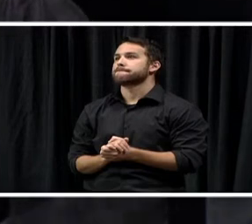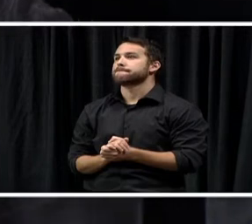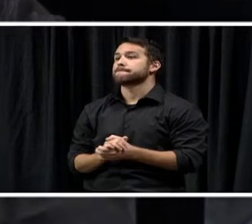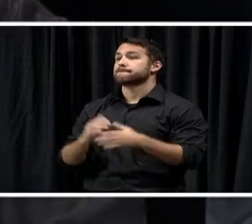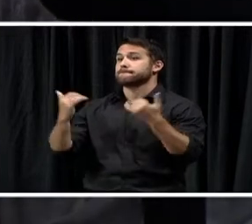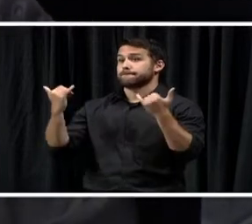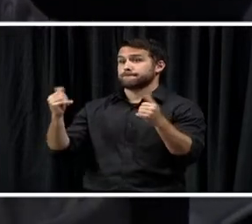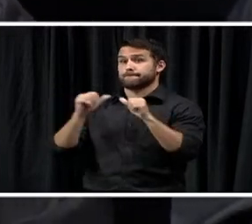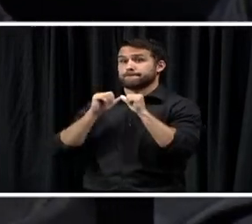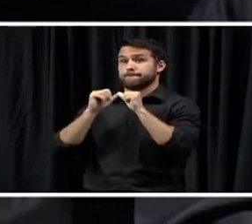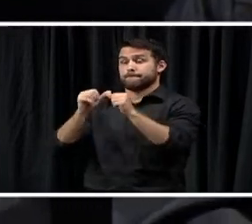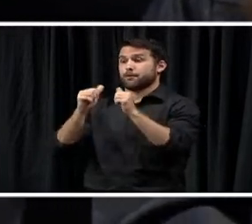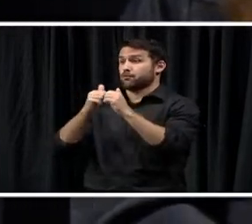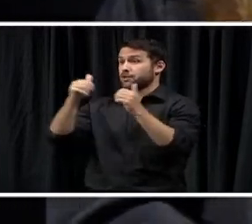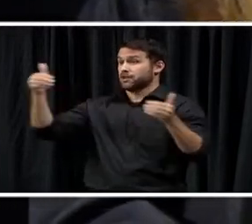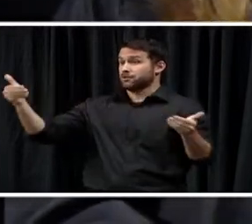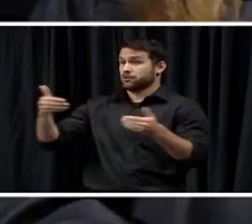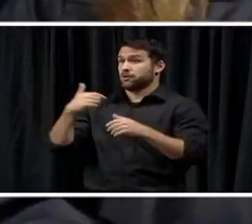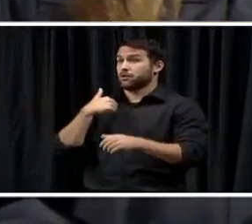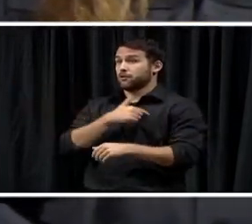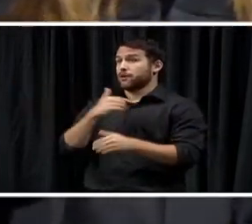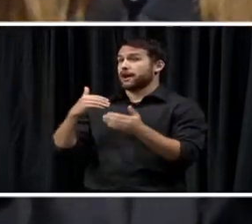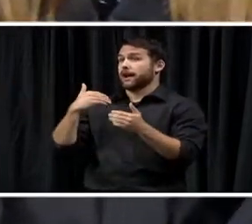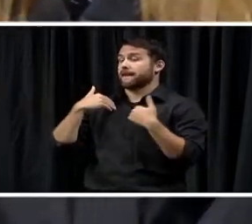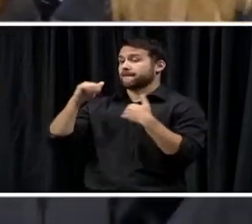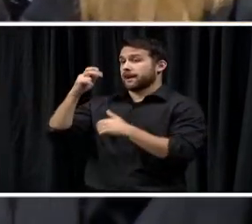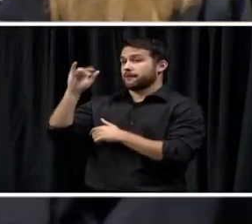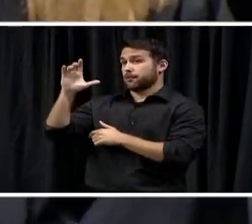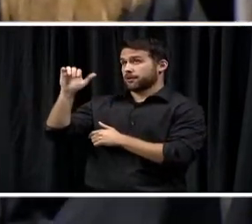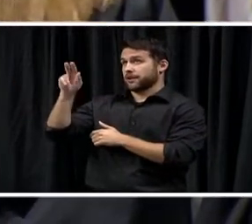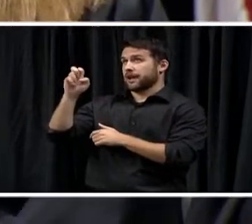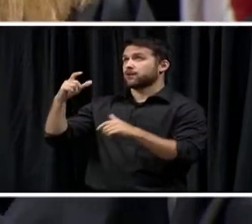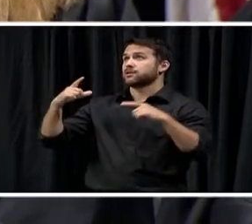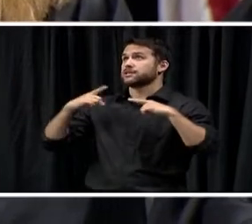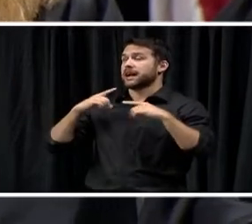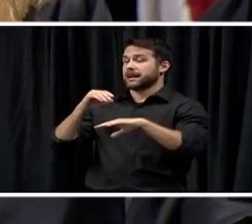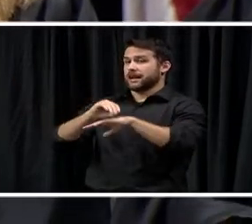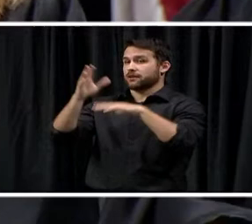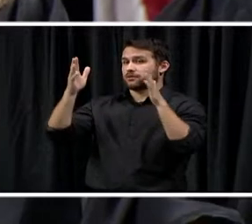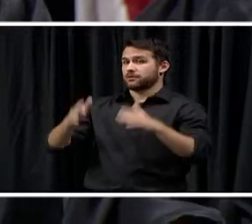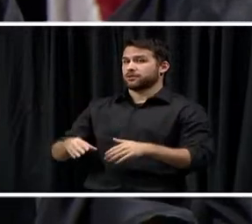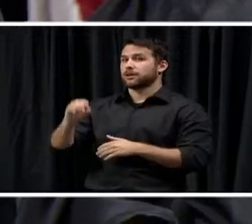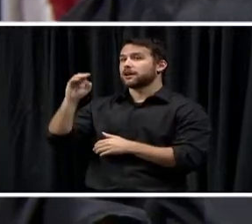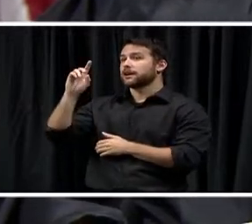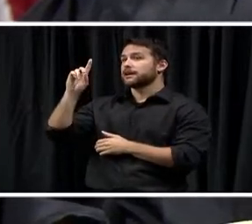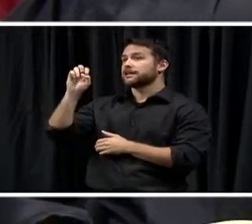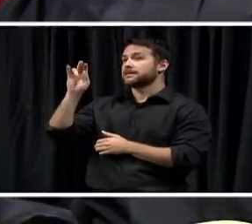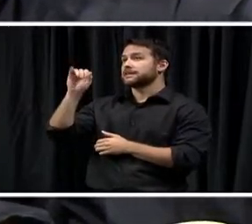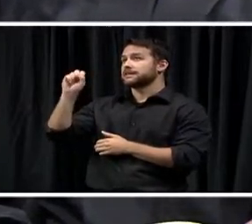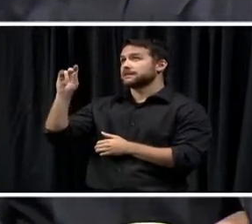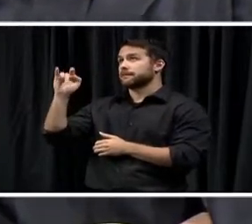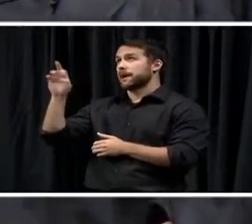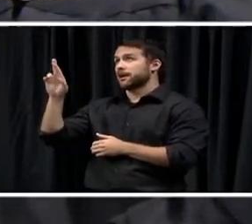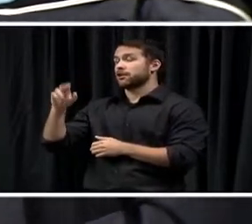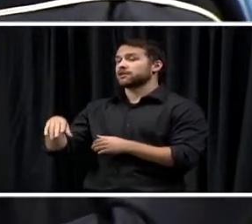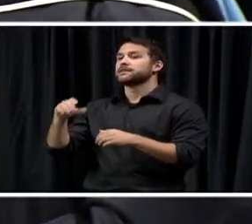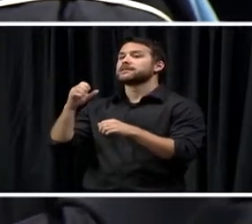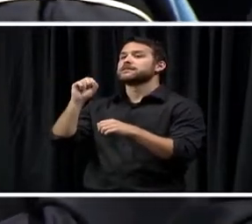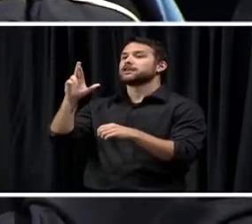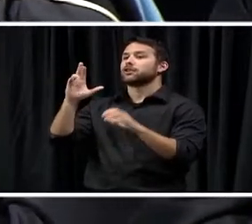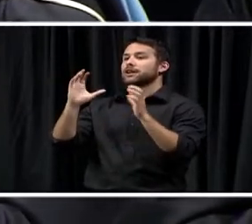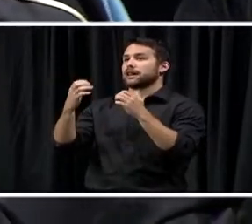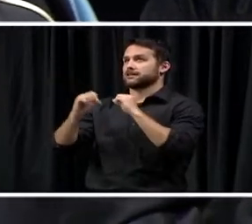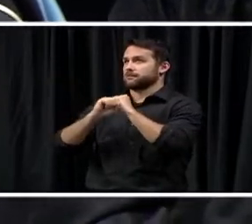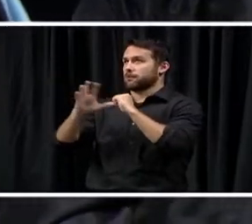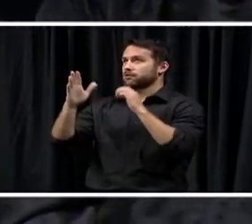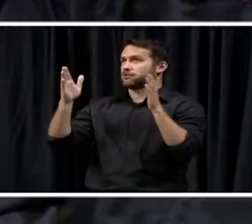As we continue with introductions, we have Ms. April Kane, retiring counselor, Ms. Denise Miner, senior class sponsor, and